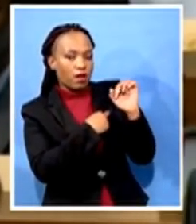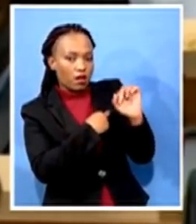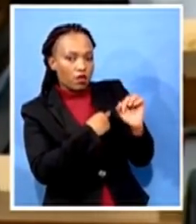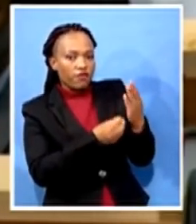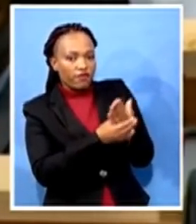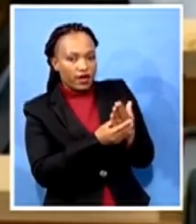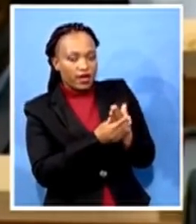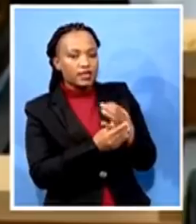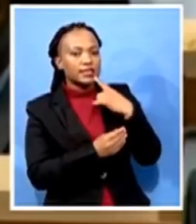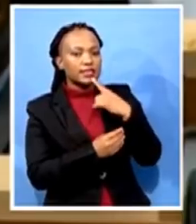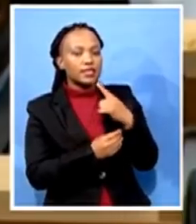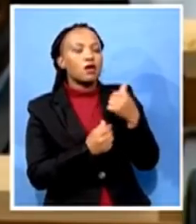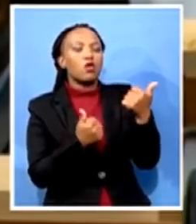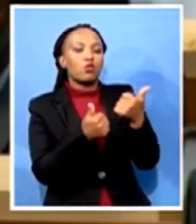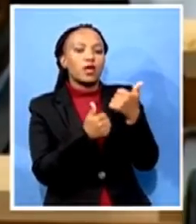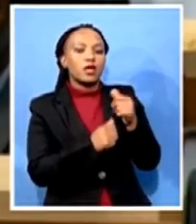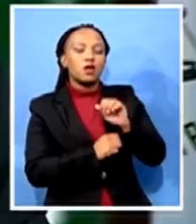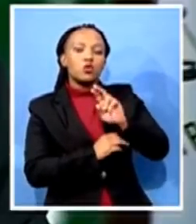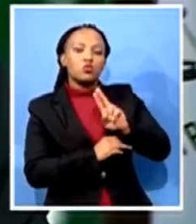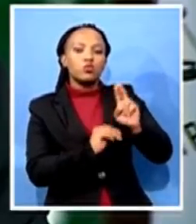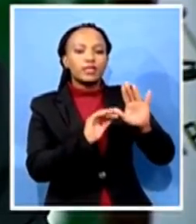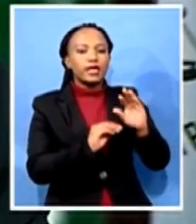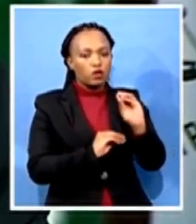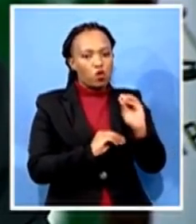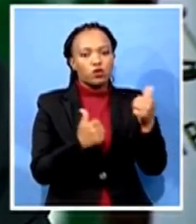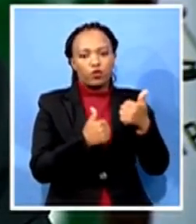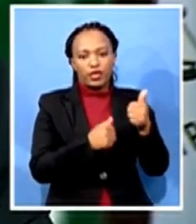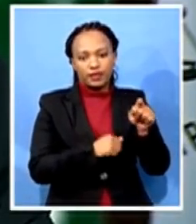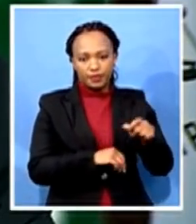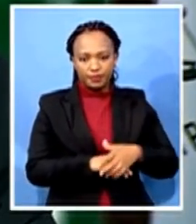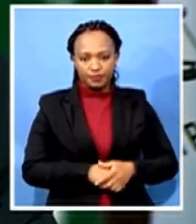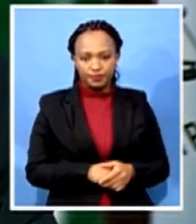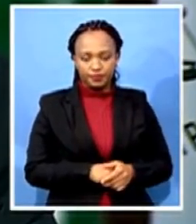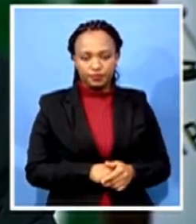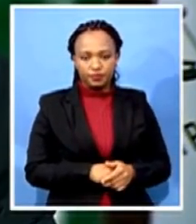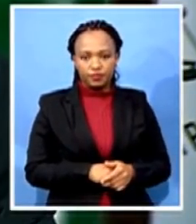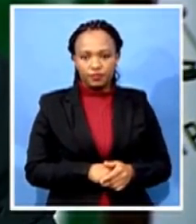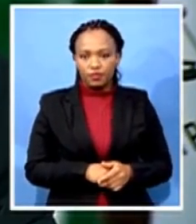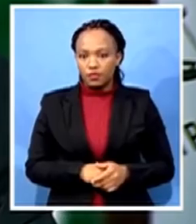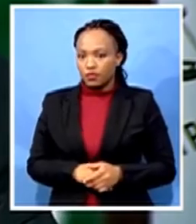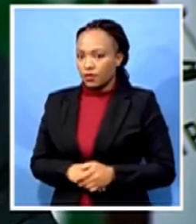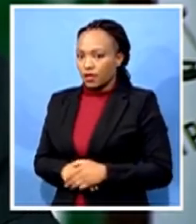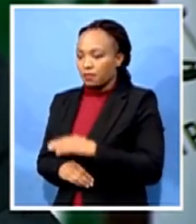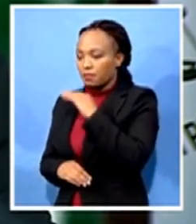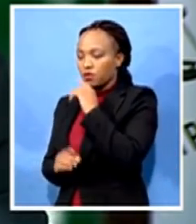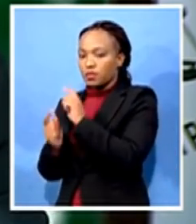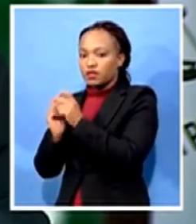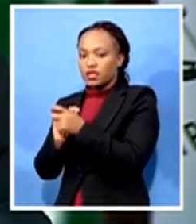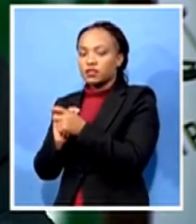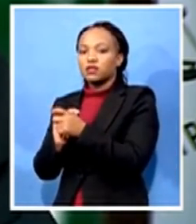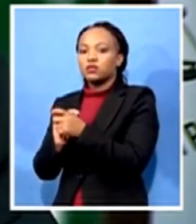UU 10. So we may need to make it 9A, 9B. yeah.